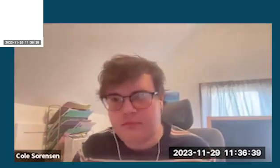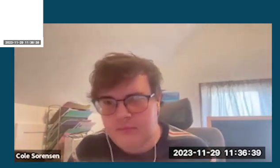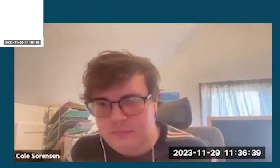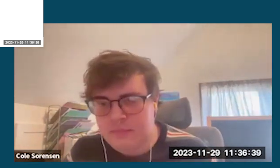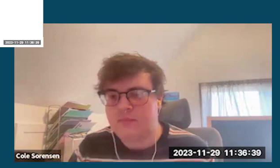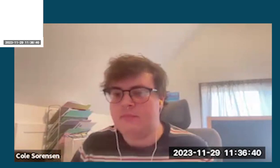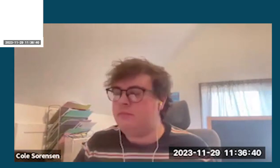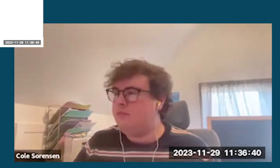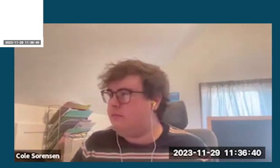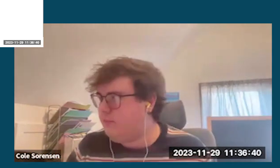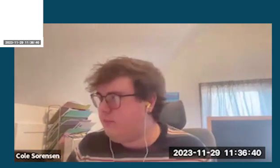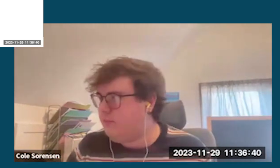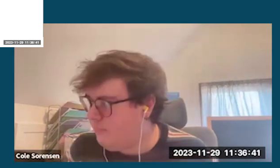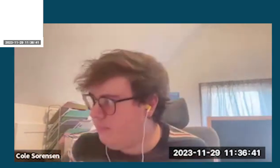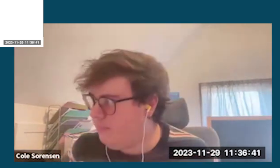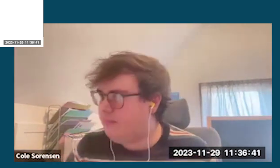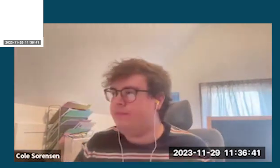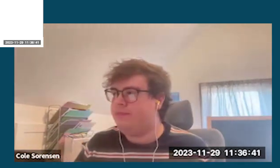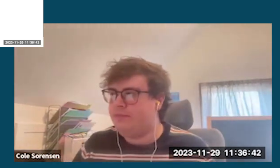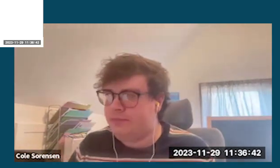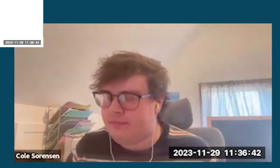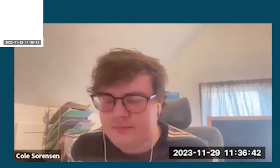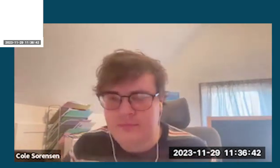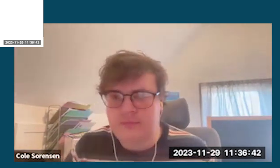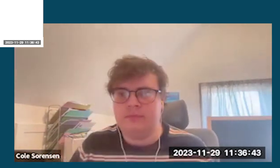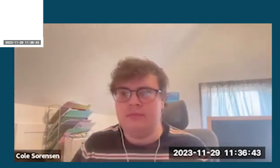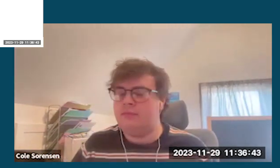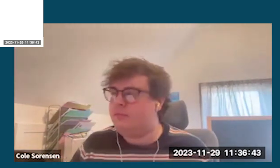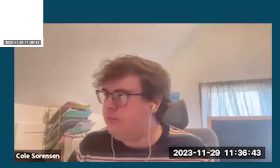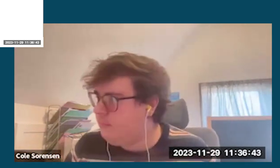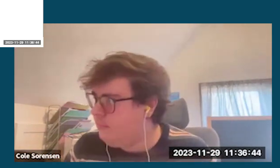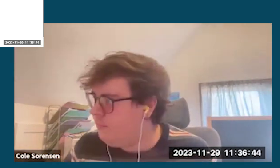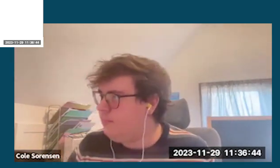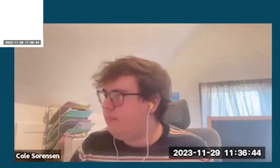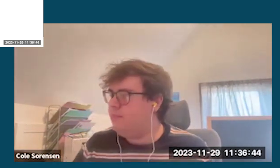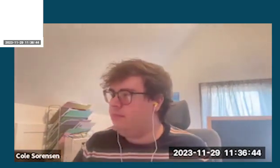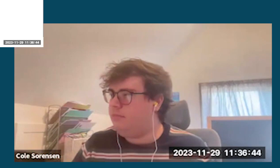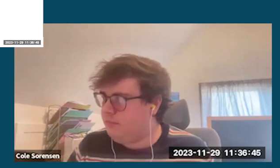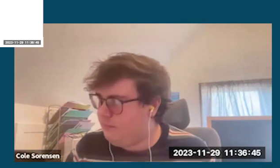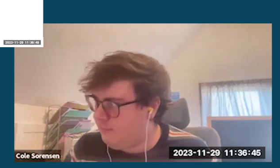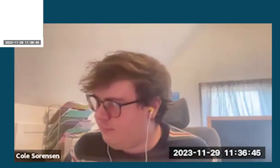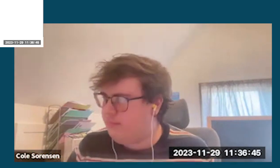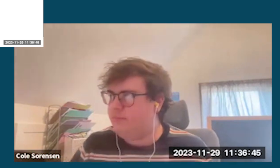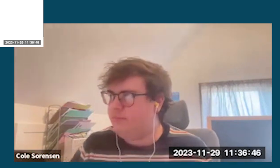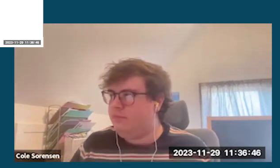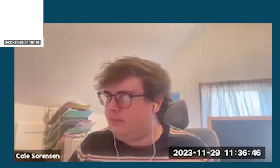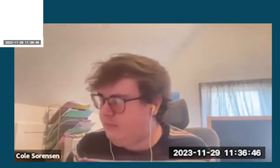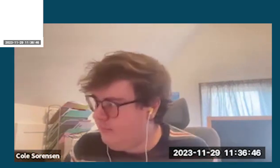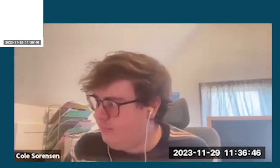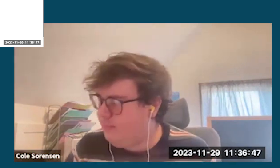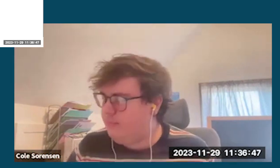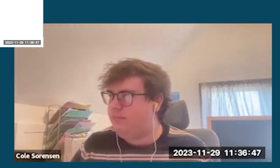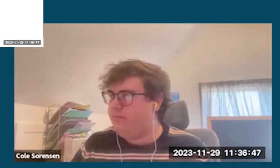on a phone call is too frustrating for me. Most people, when they hear a synthesized voice on a phone